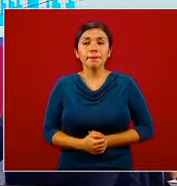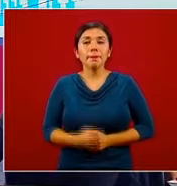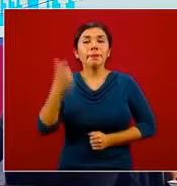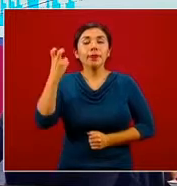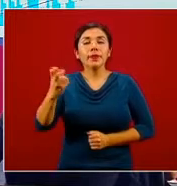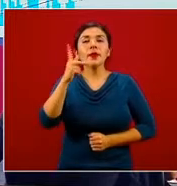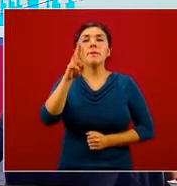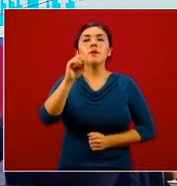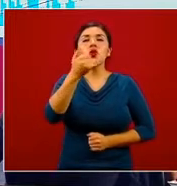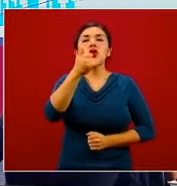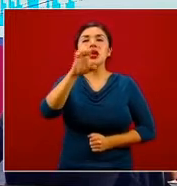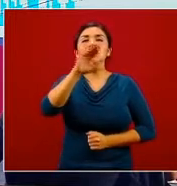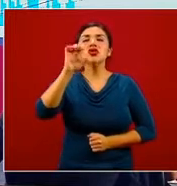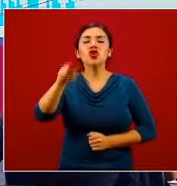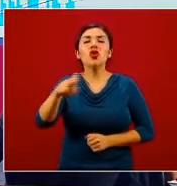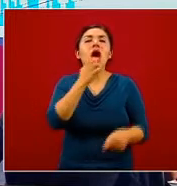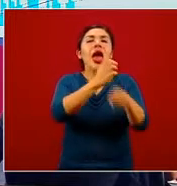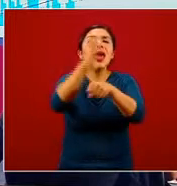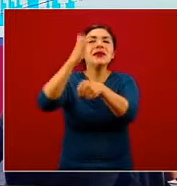computers.